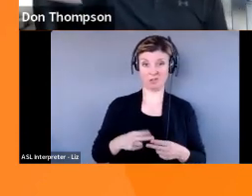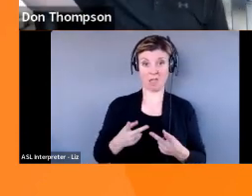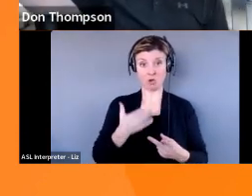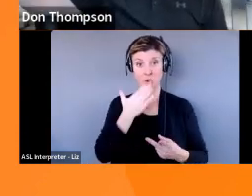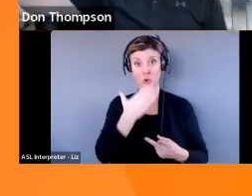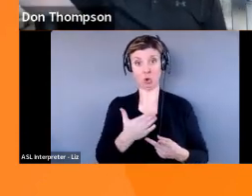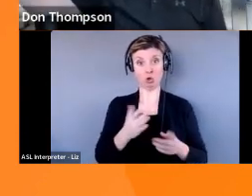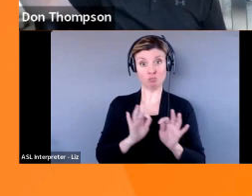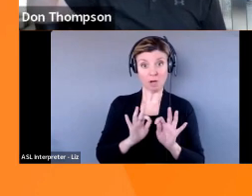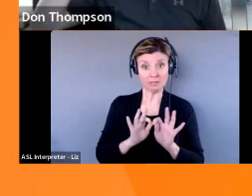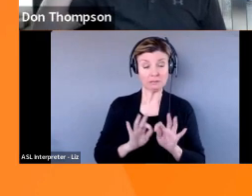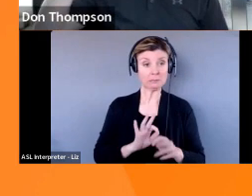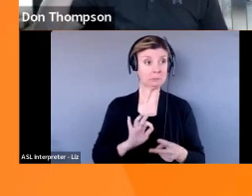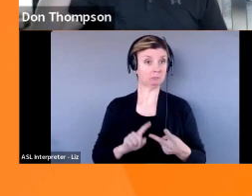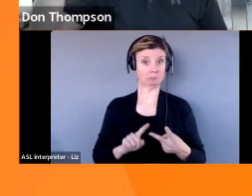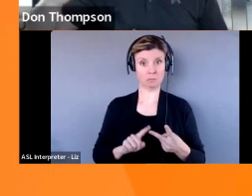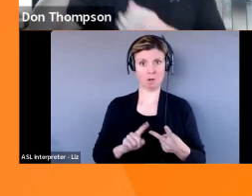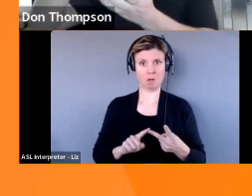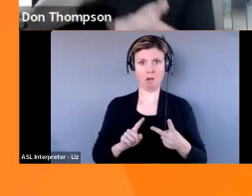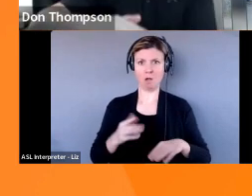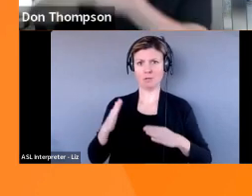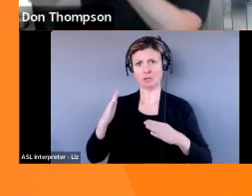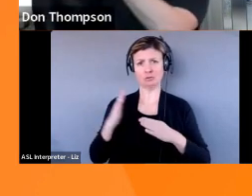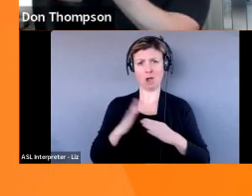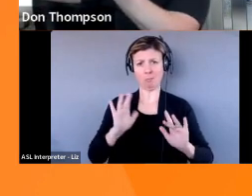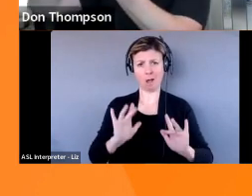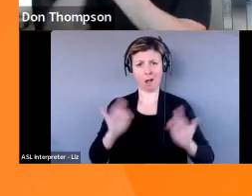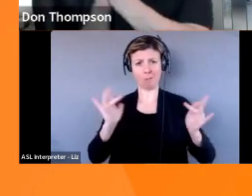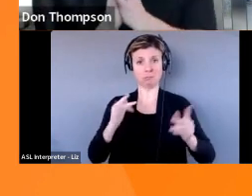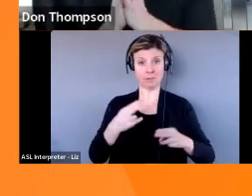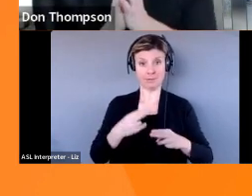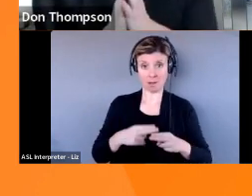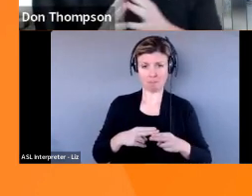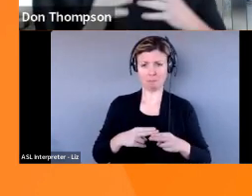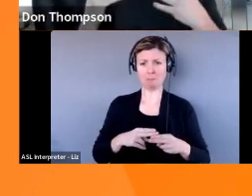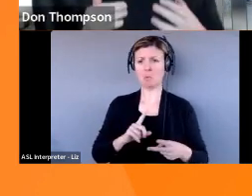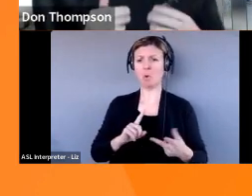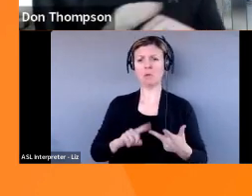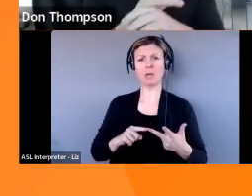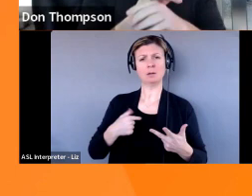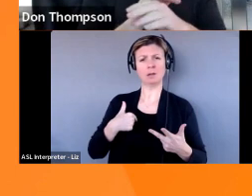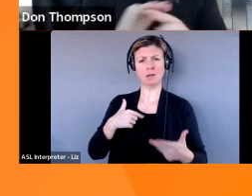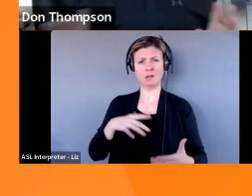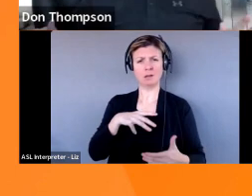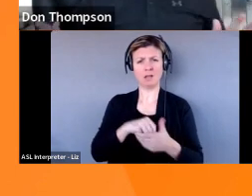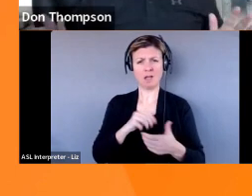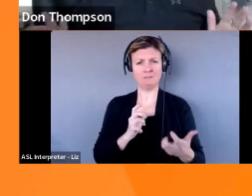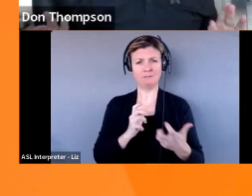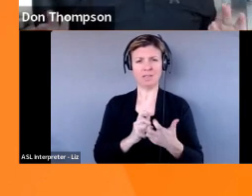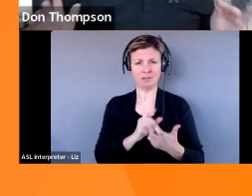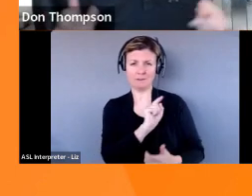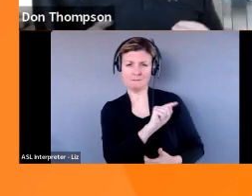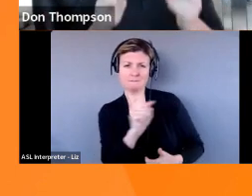premium luxury brand? Where do I fit? Because that's going to set up